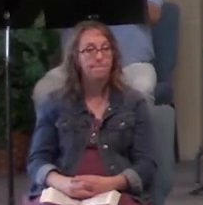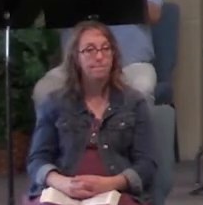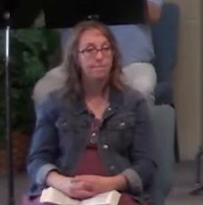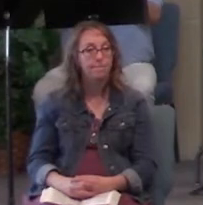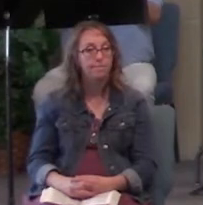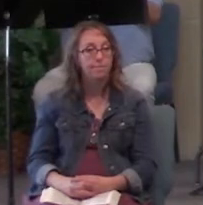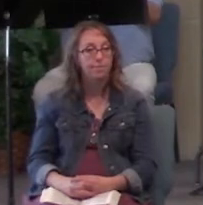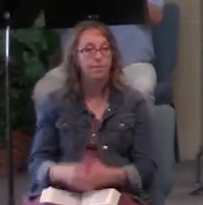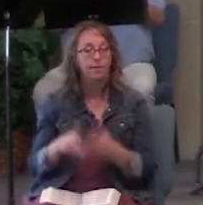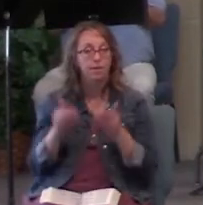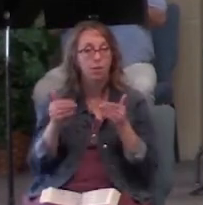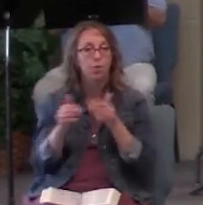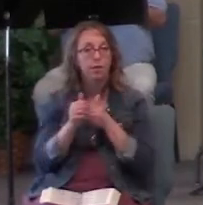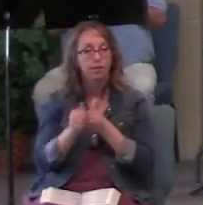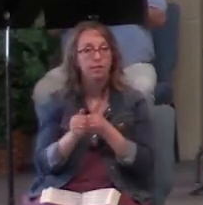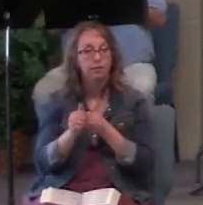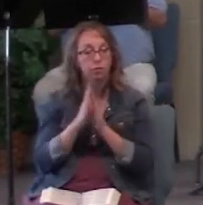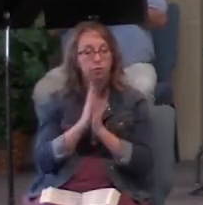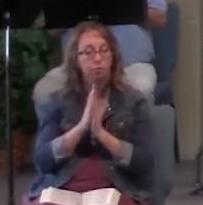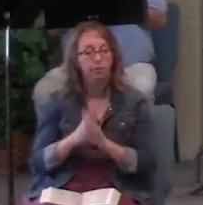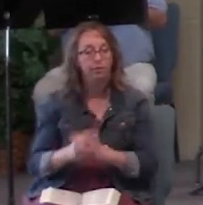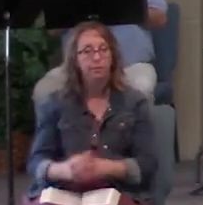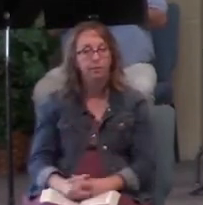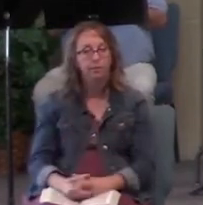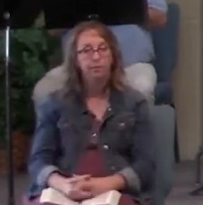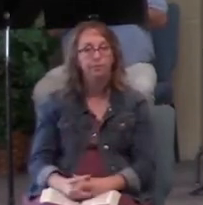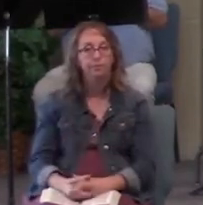And I would like to lead us in a word of prayer.